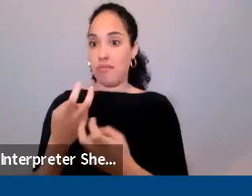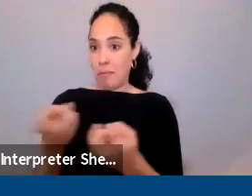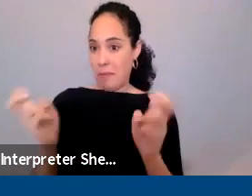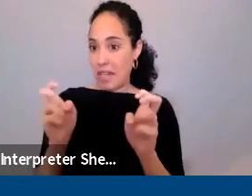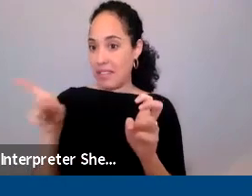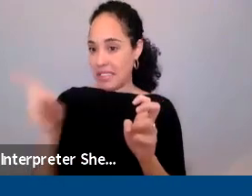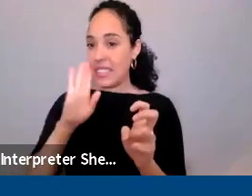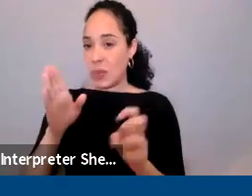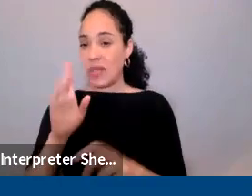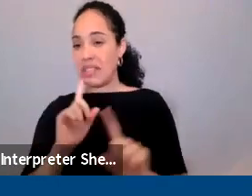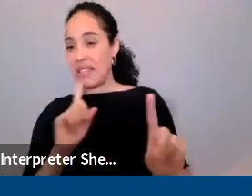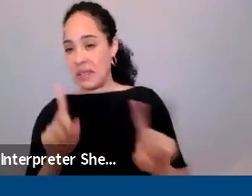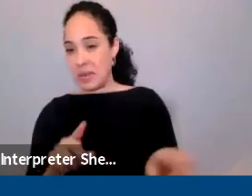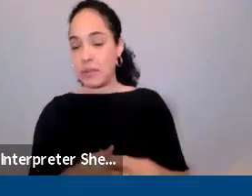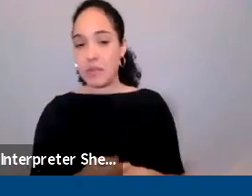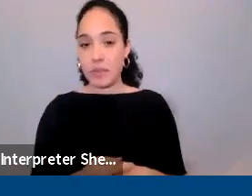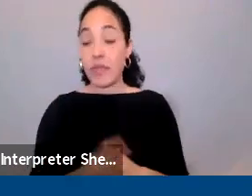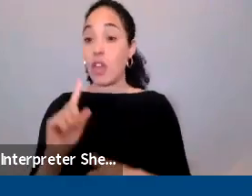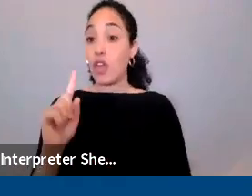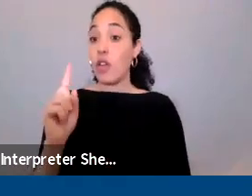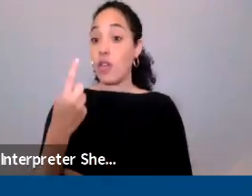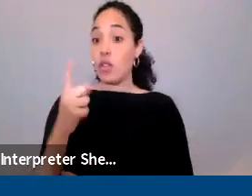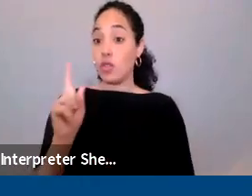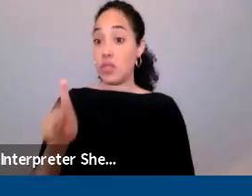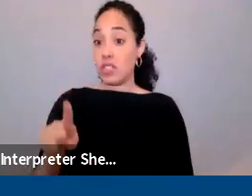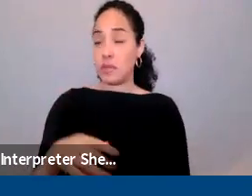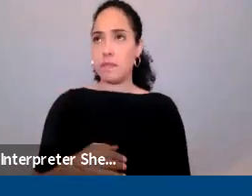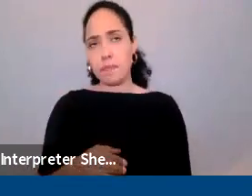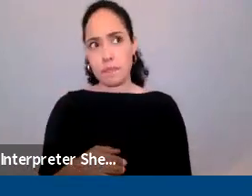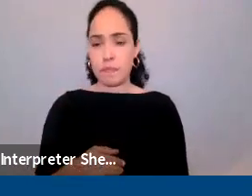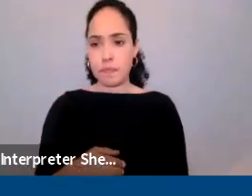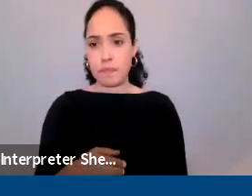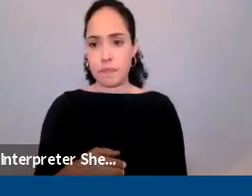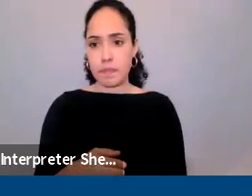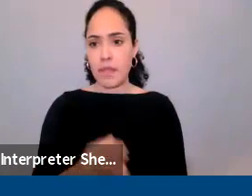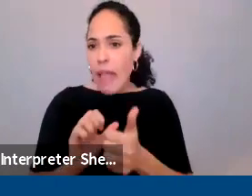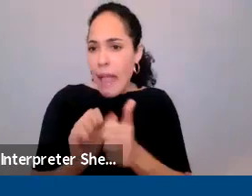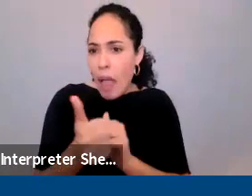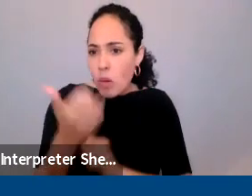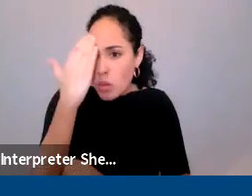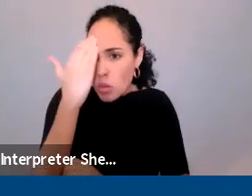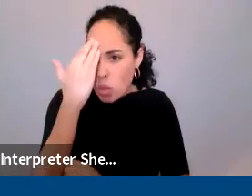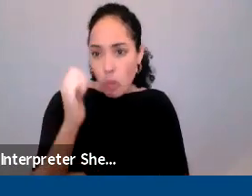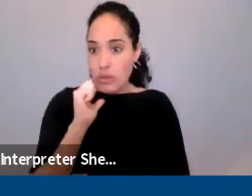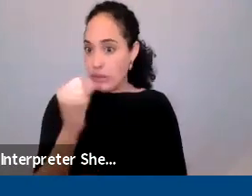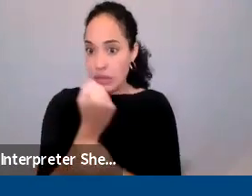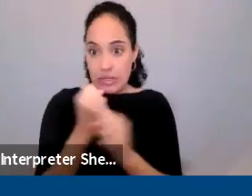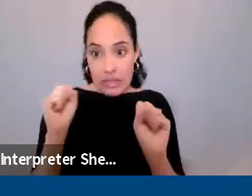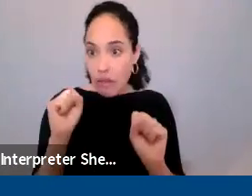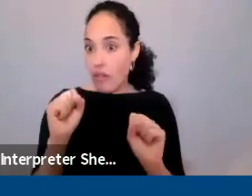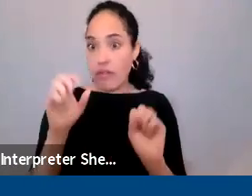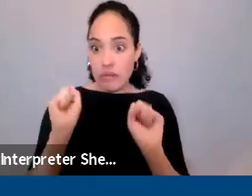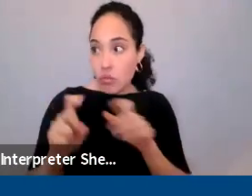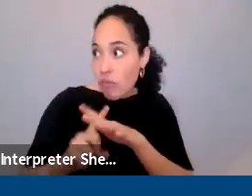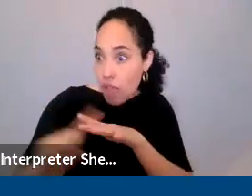question is, how do you know when it's not safe to evacuate and need to shelter in